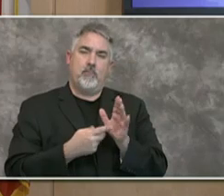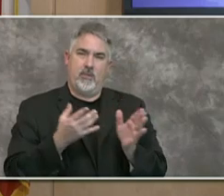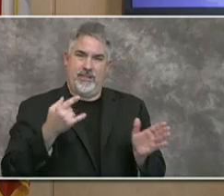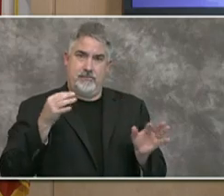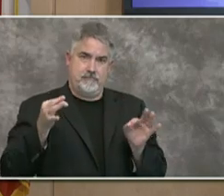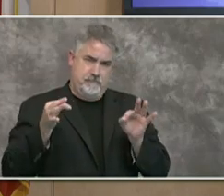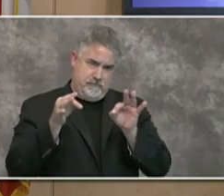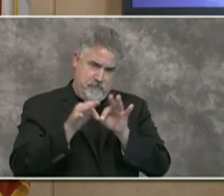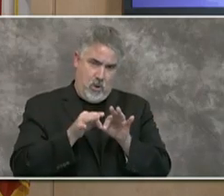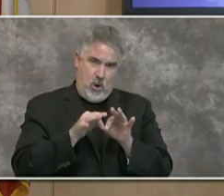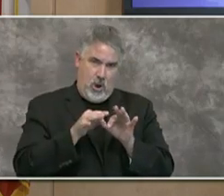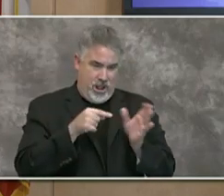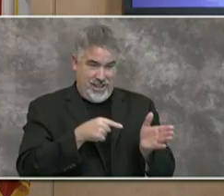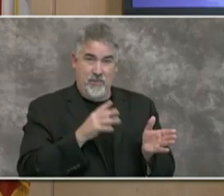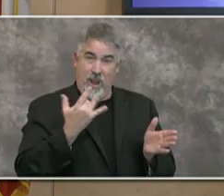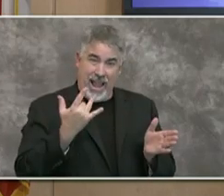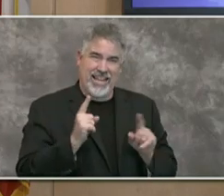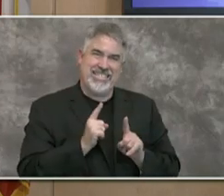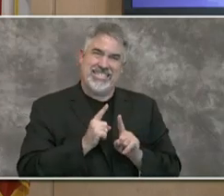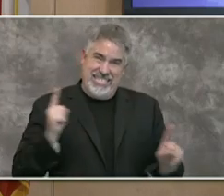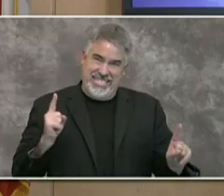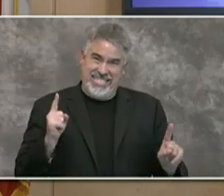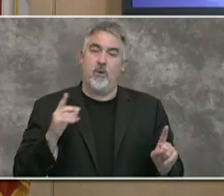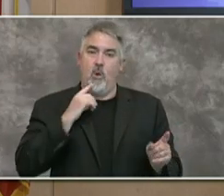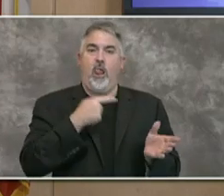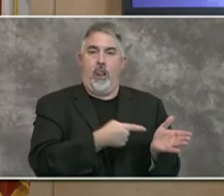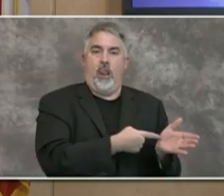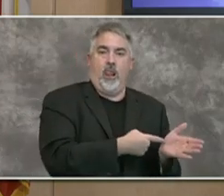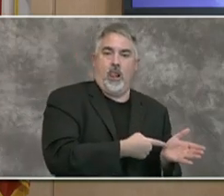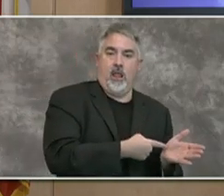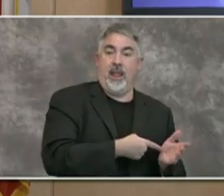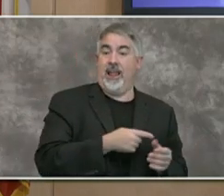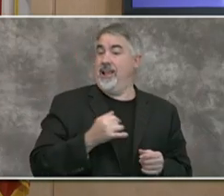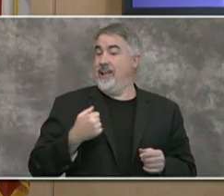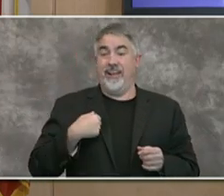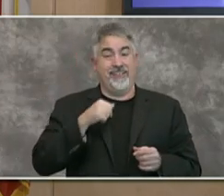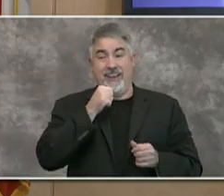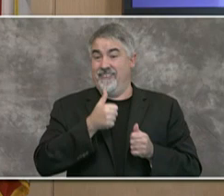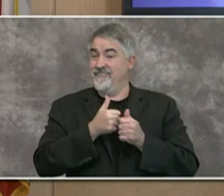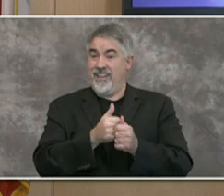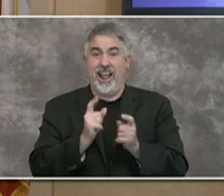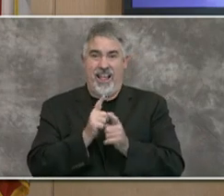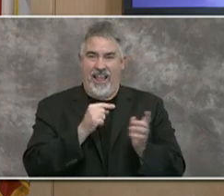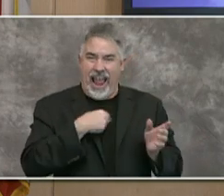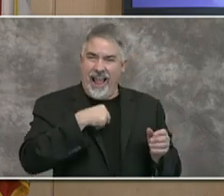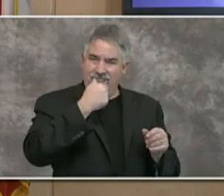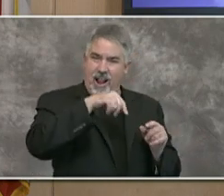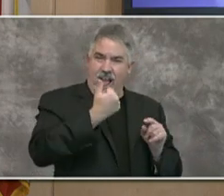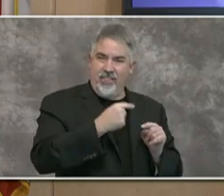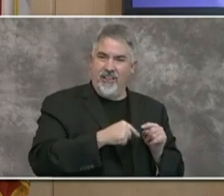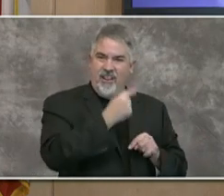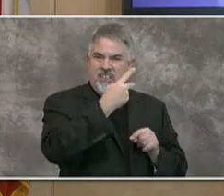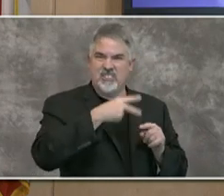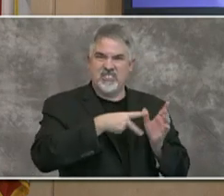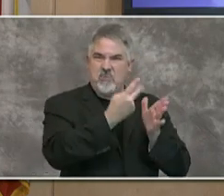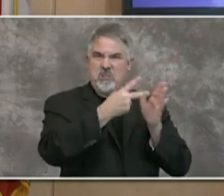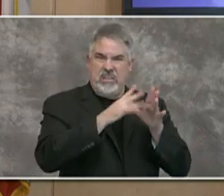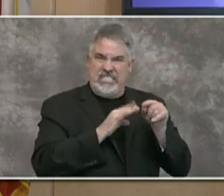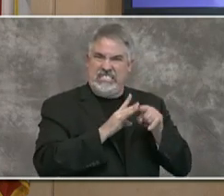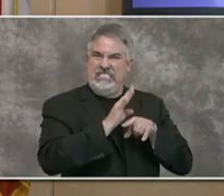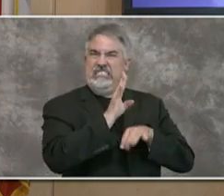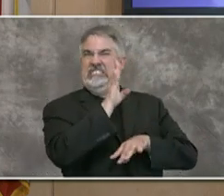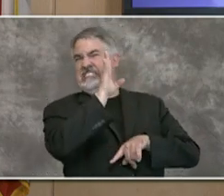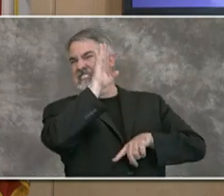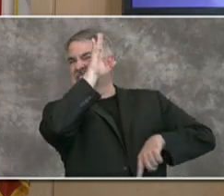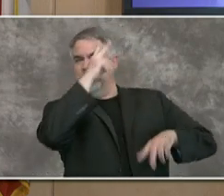the impact of a doubling every 3 days and what that would look like versus a doubling every 6 days and what that would look like. And so